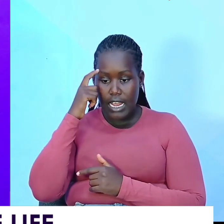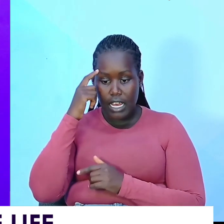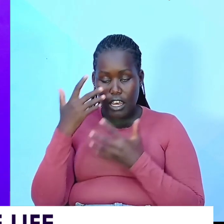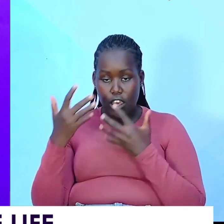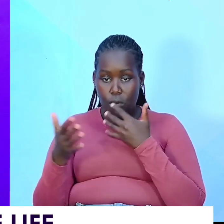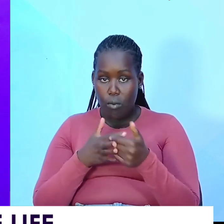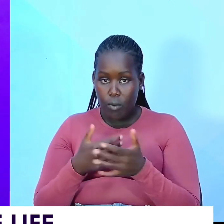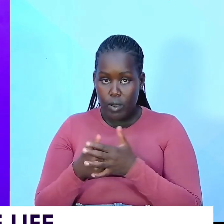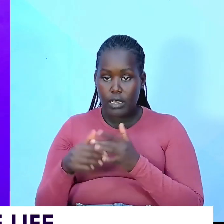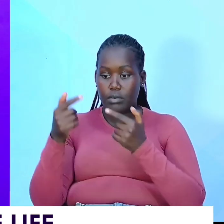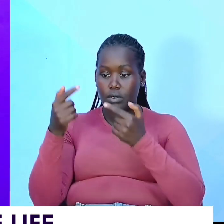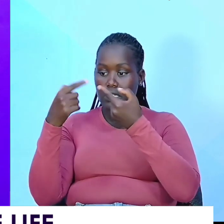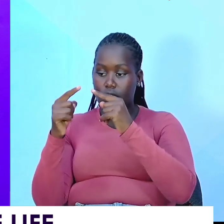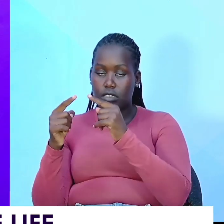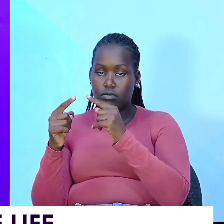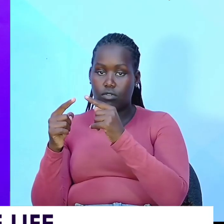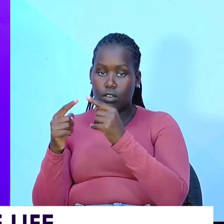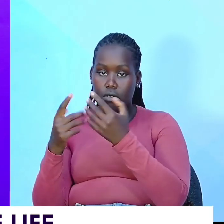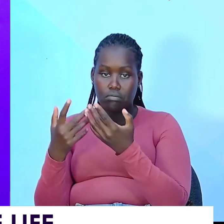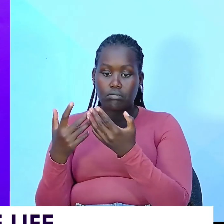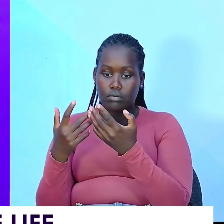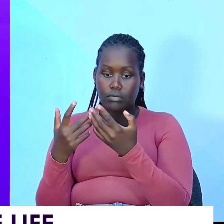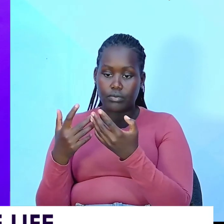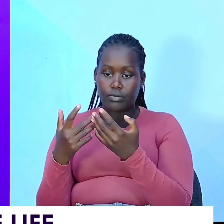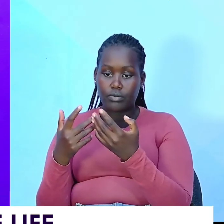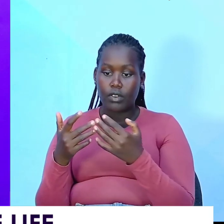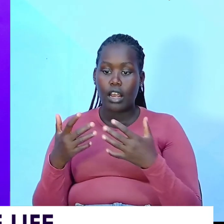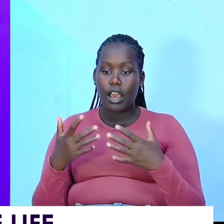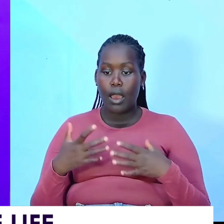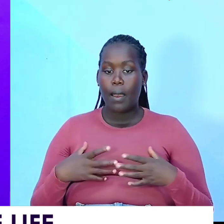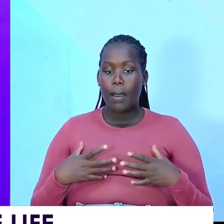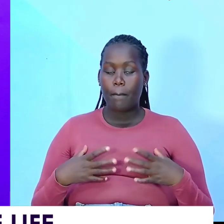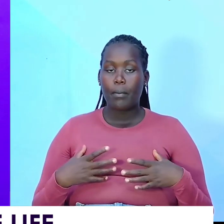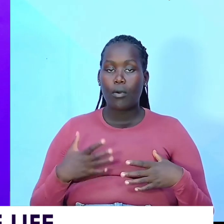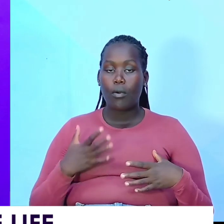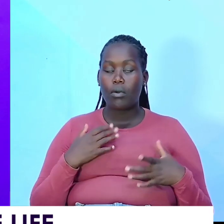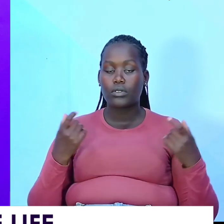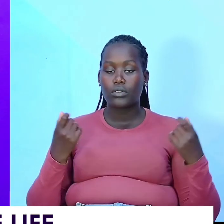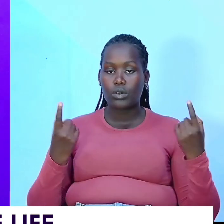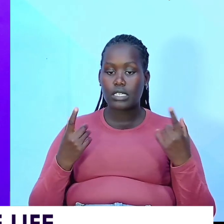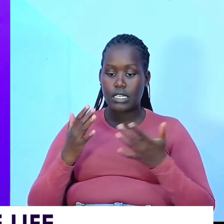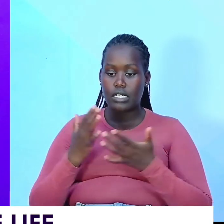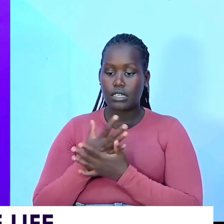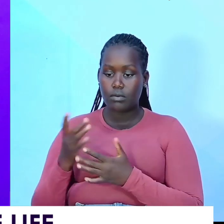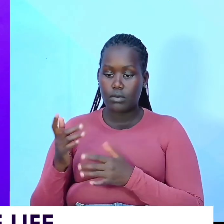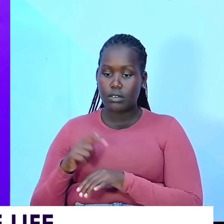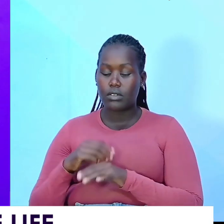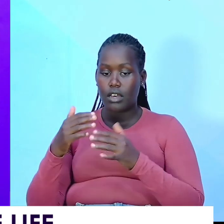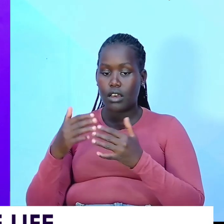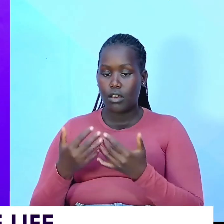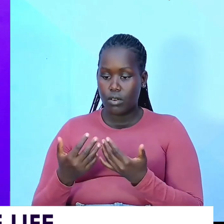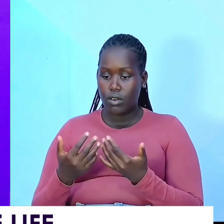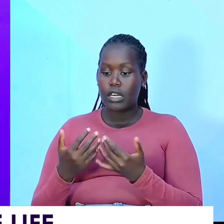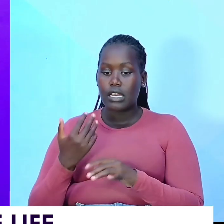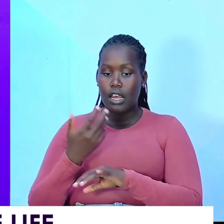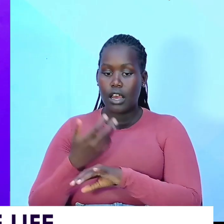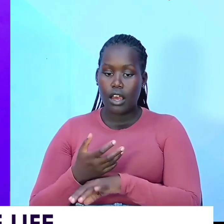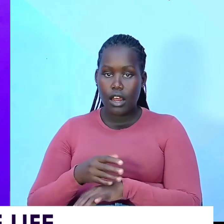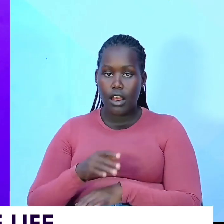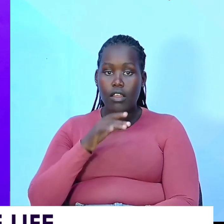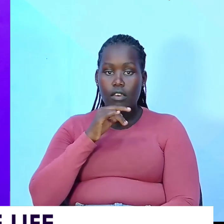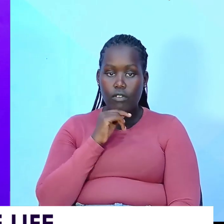successful or something like that. People don't understand sometimes how disheartening it is to a father when they see